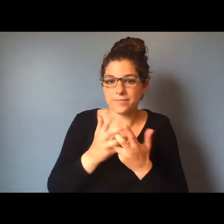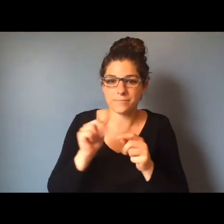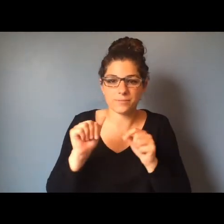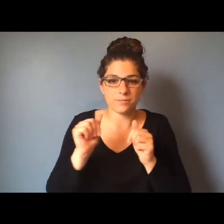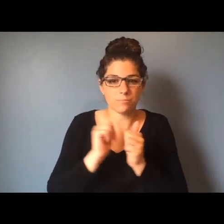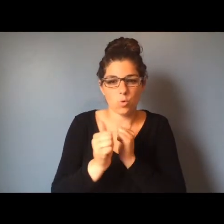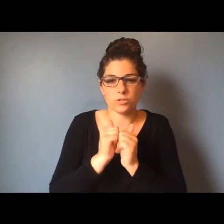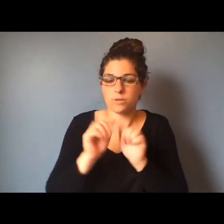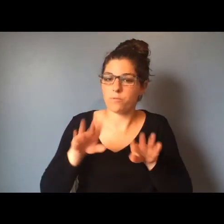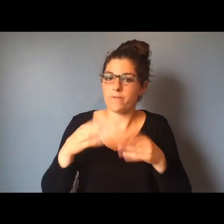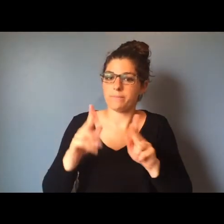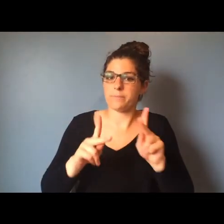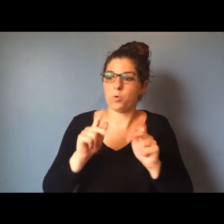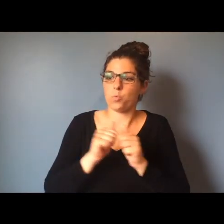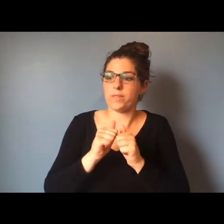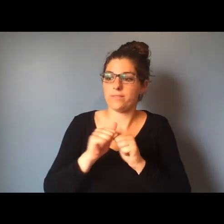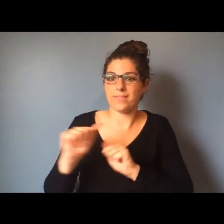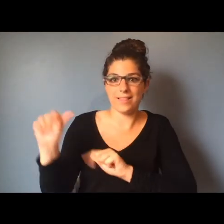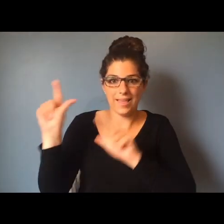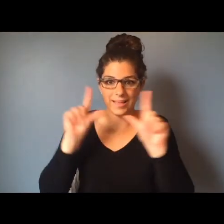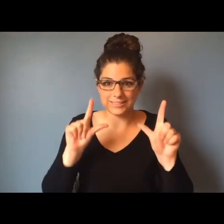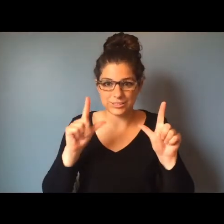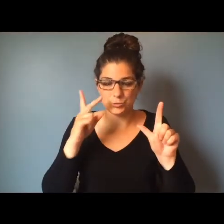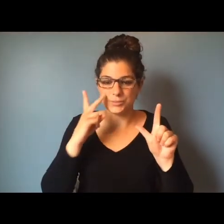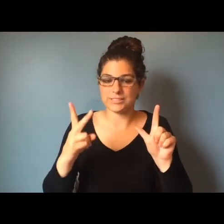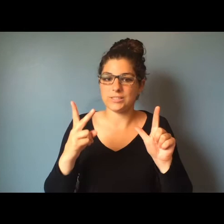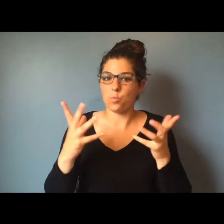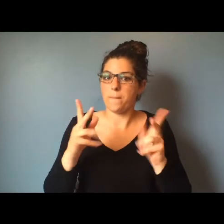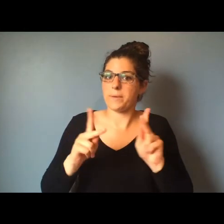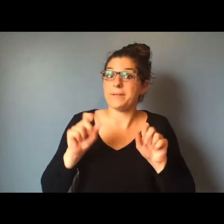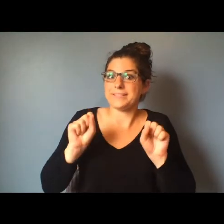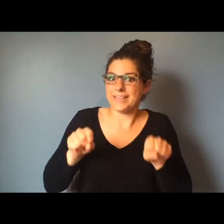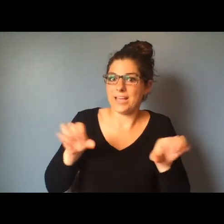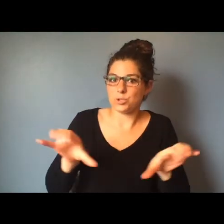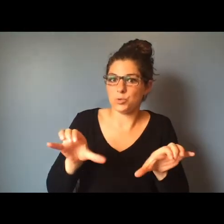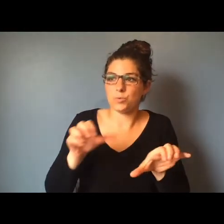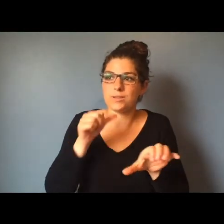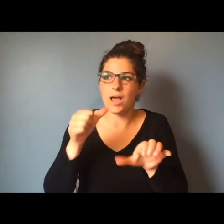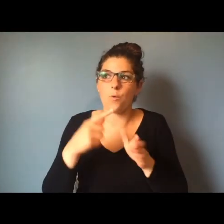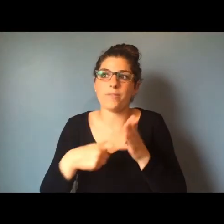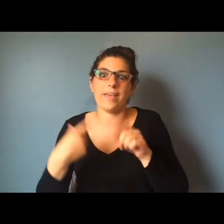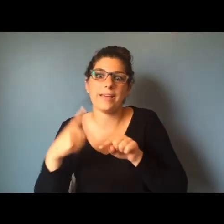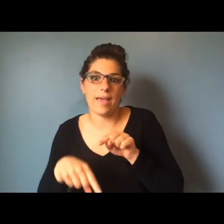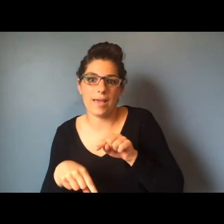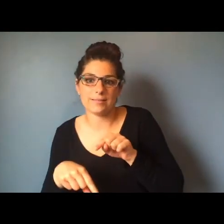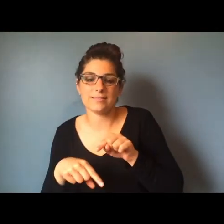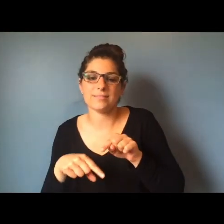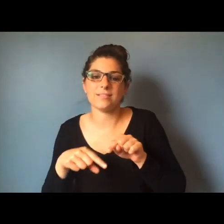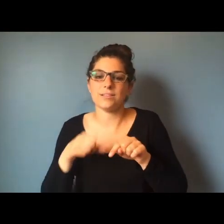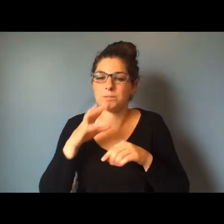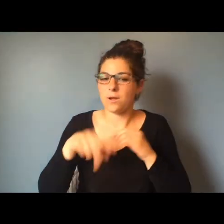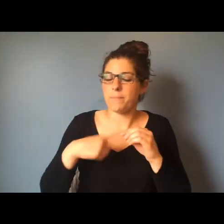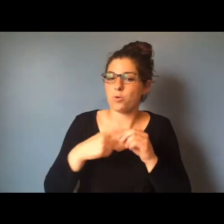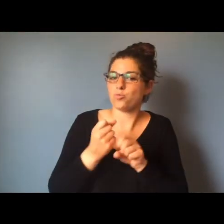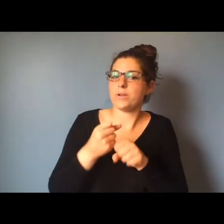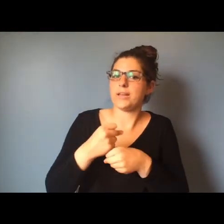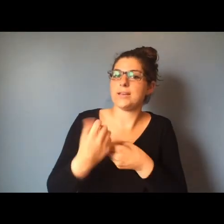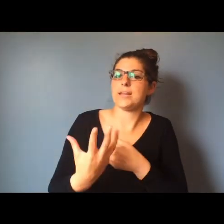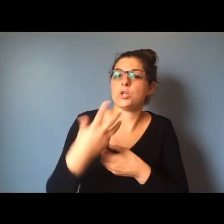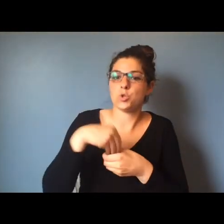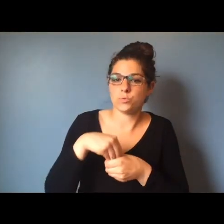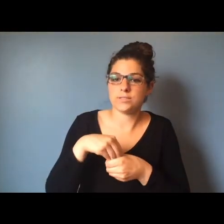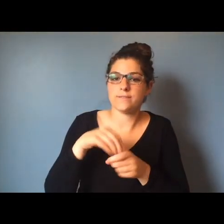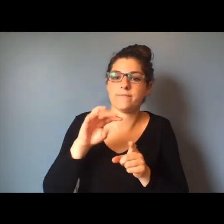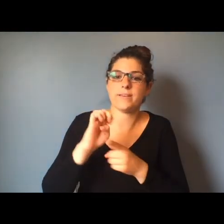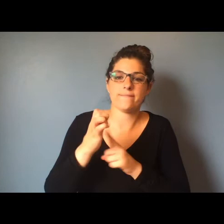people the lens to see what people can do, not what they can't do. And when we talk about creating an inclusive